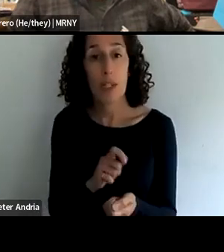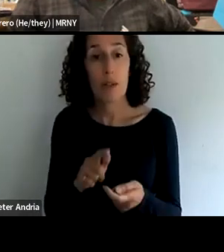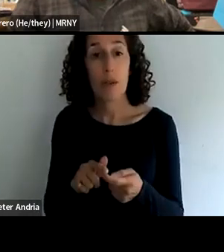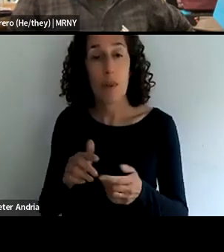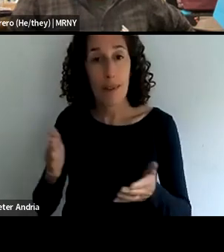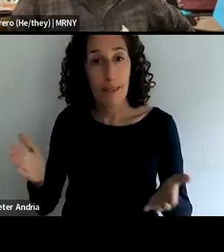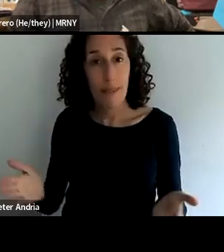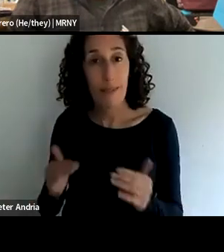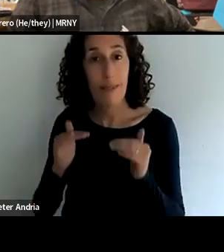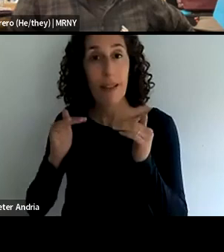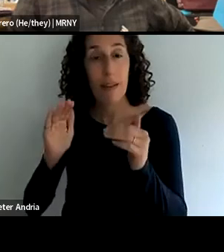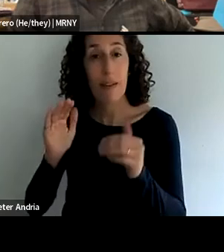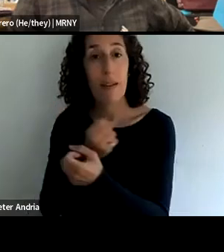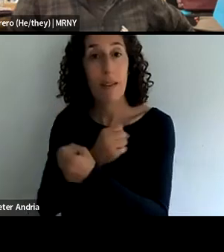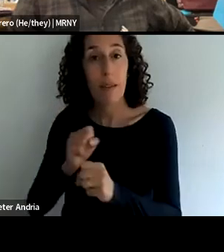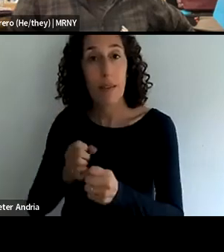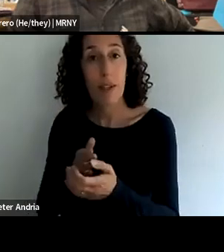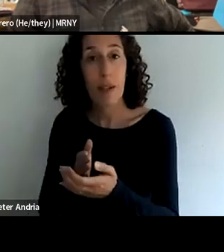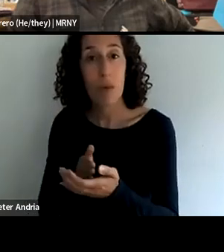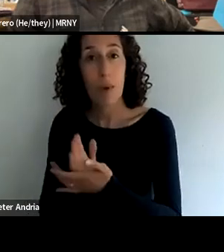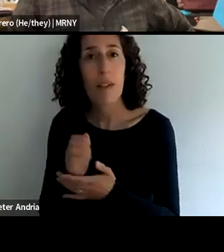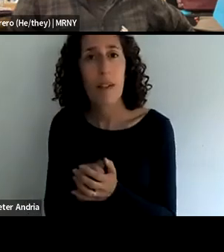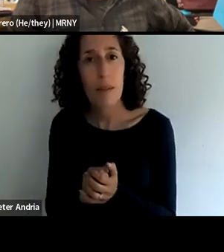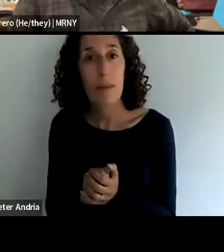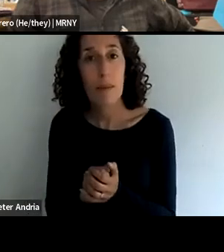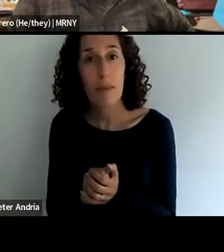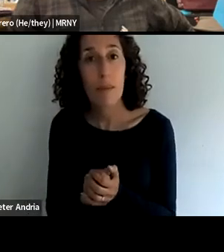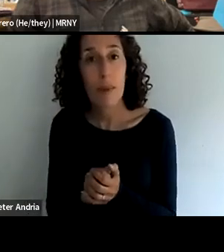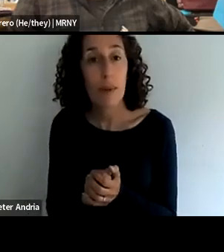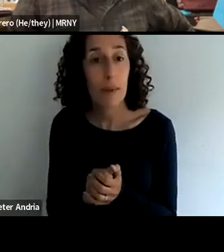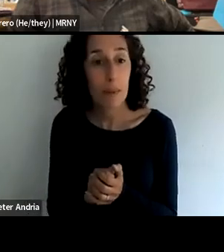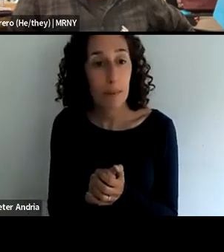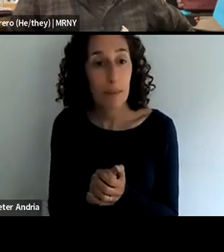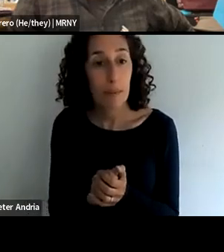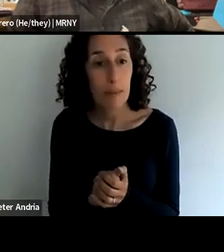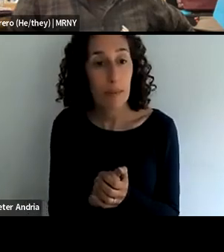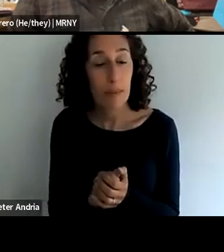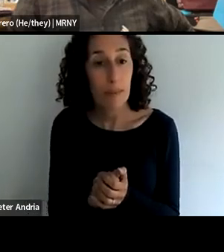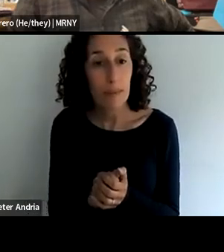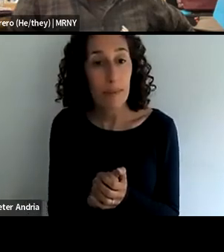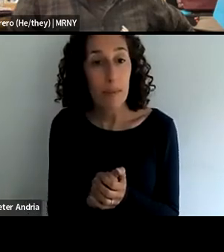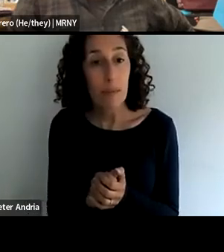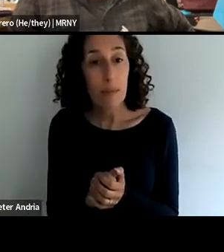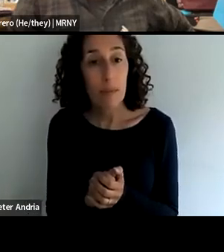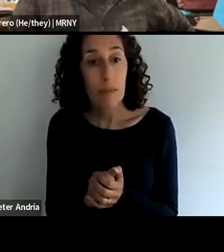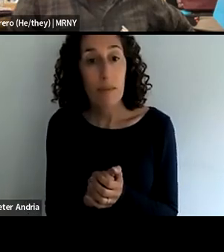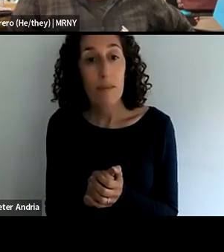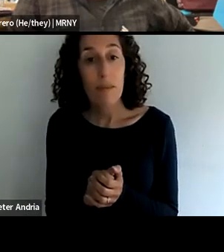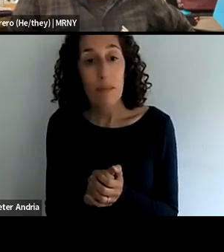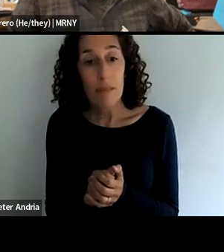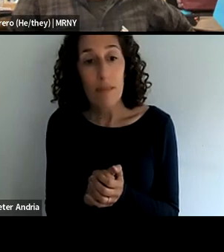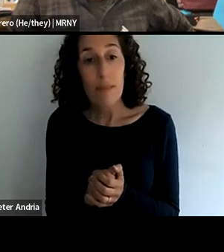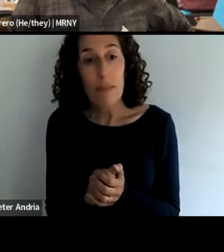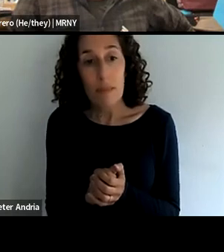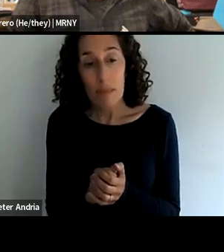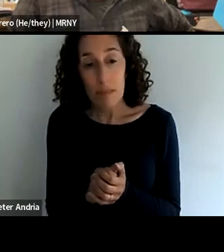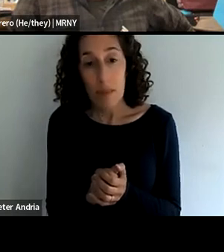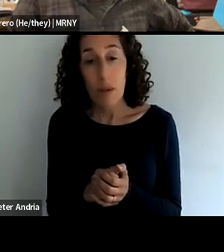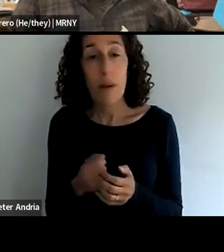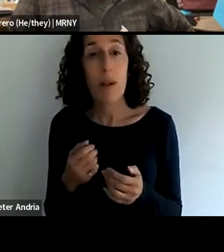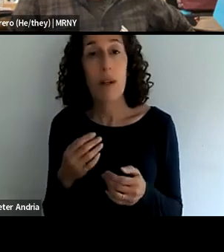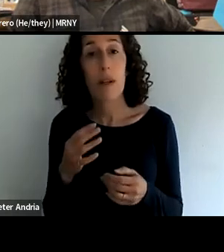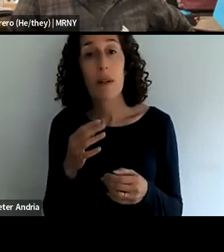equity. I also want to share some amazing trans people who everyone should know